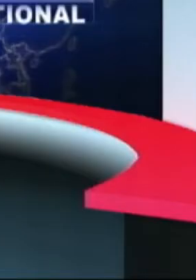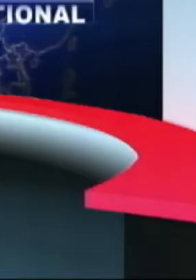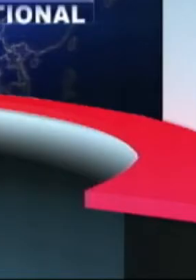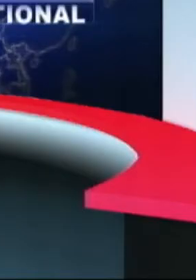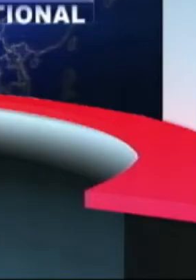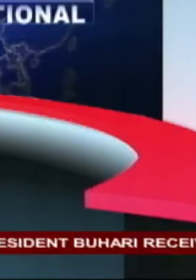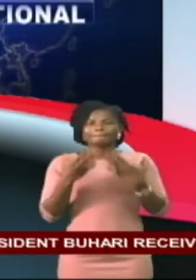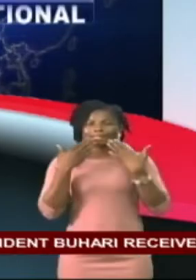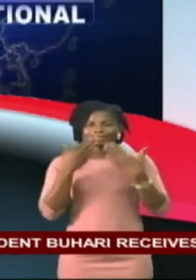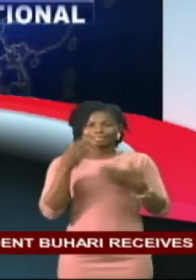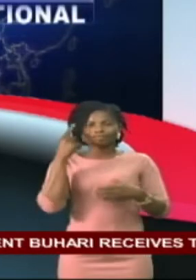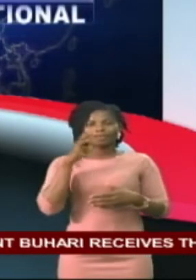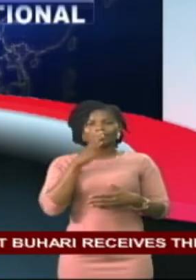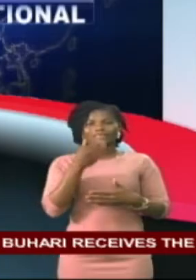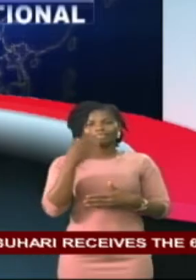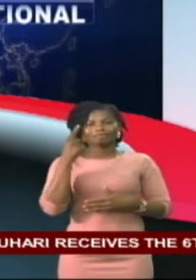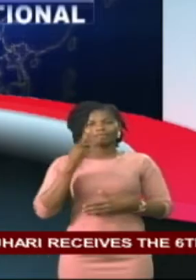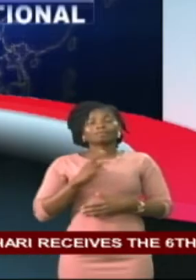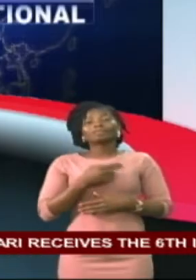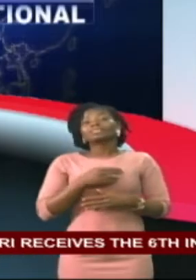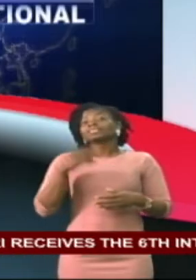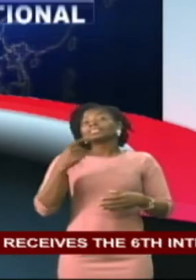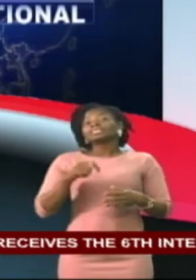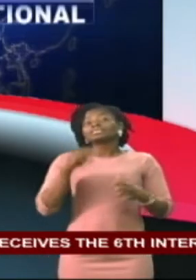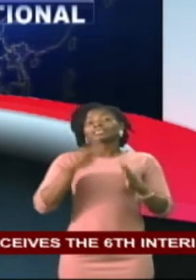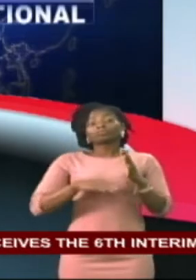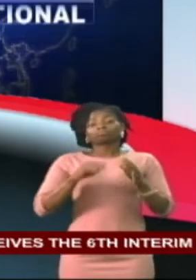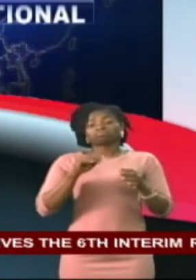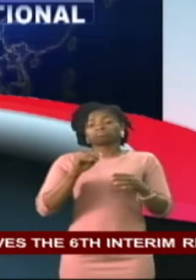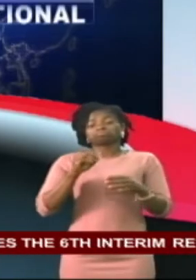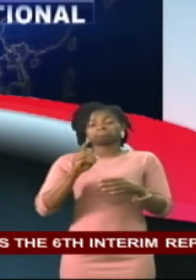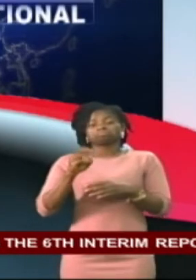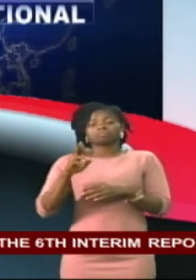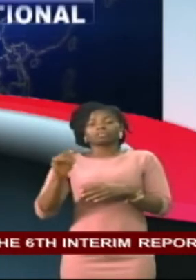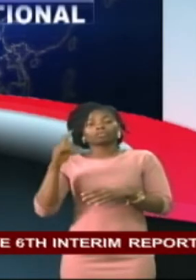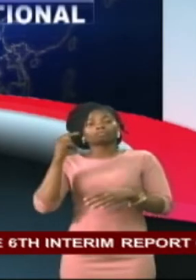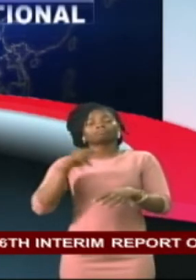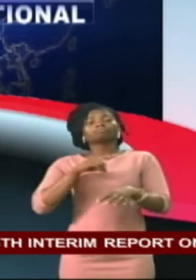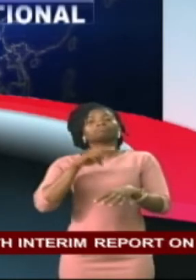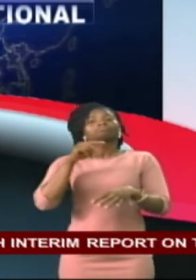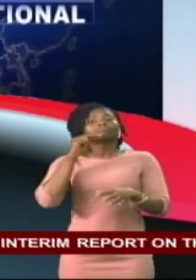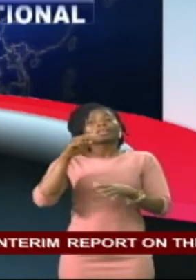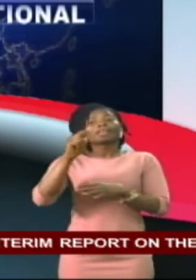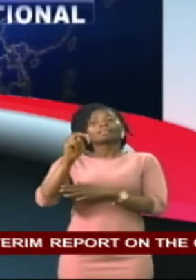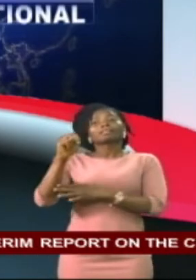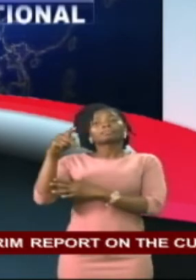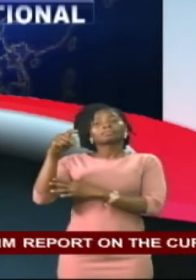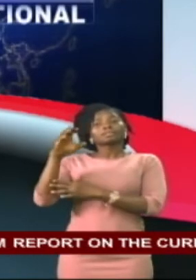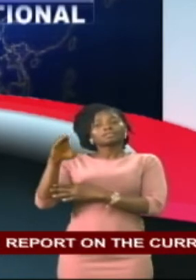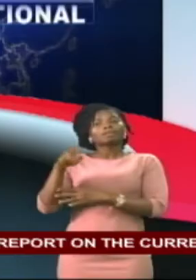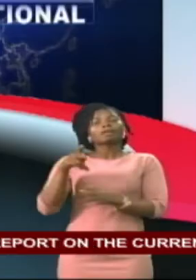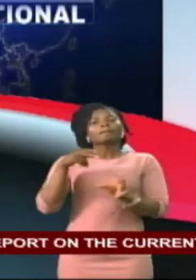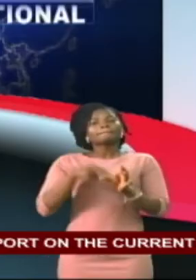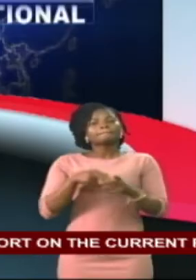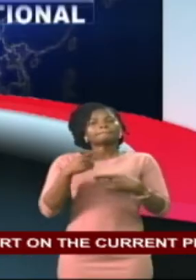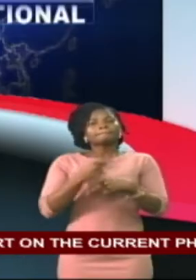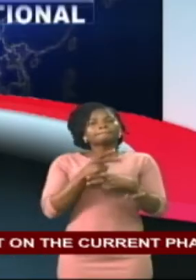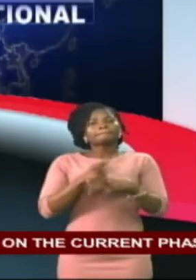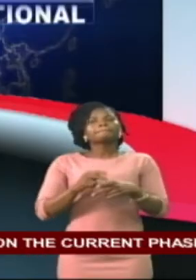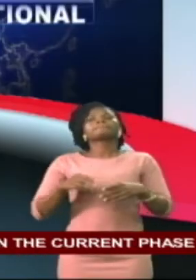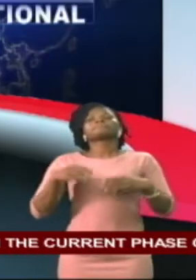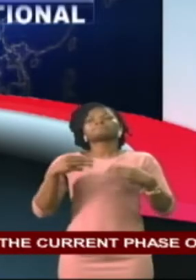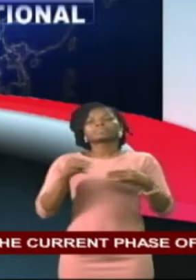Many thanks for being there. The downstream subsidiary of the Nigerian National Petroleum Corporation, NNPC, the Petroleum Product Marketing